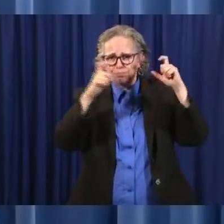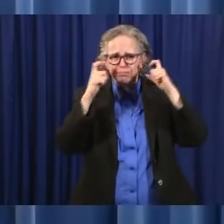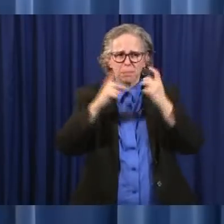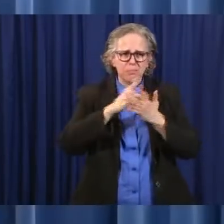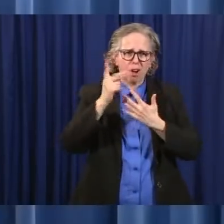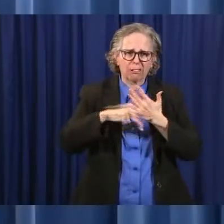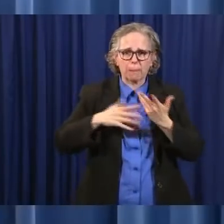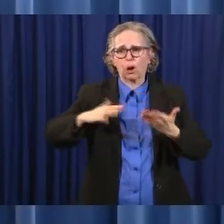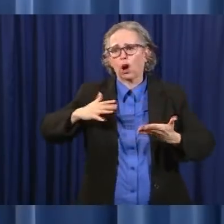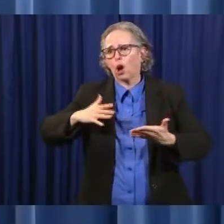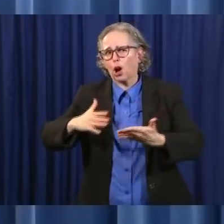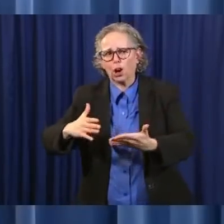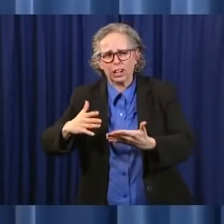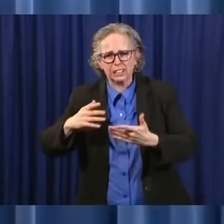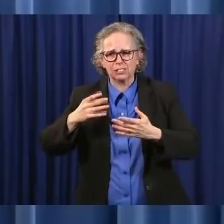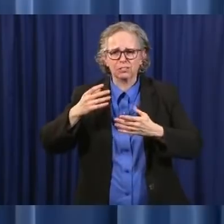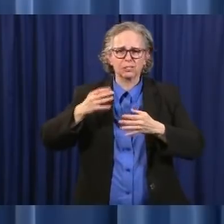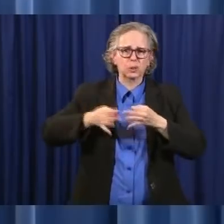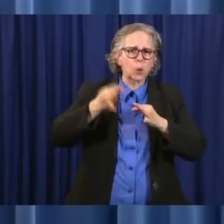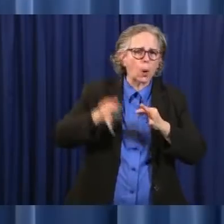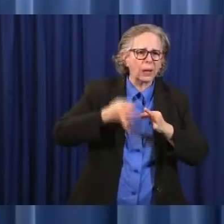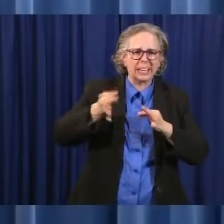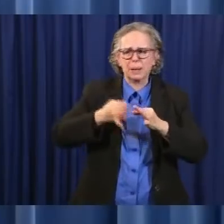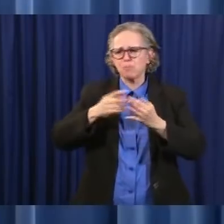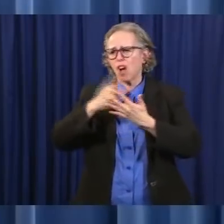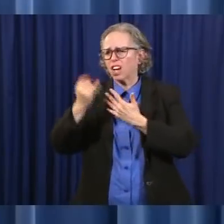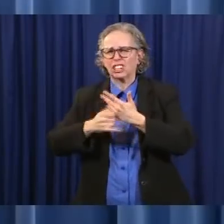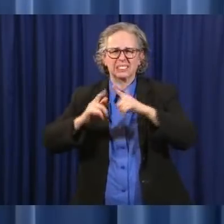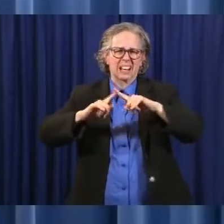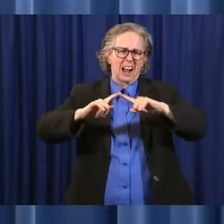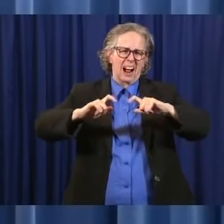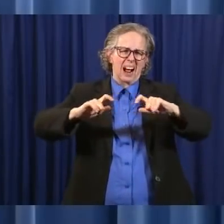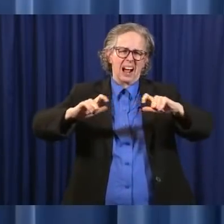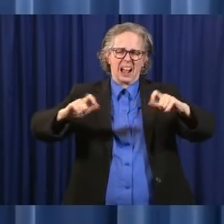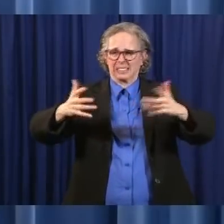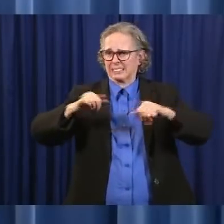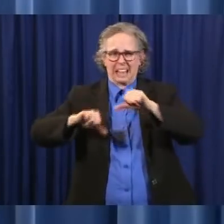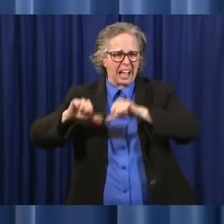their sewing project. Their science project.